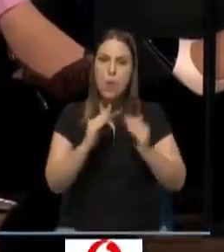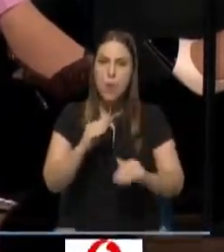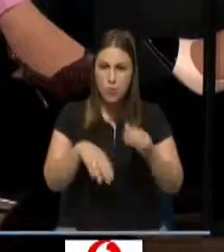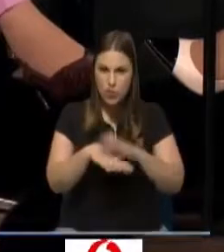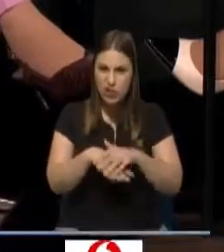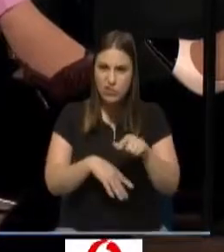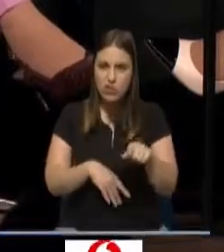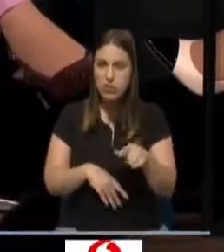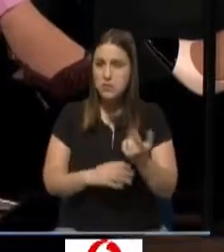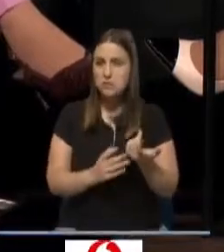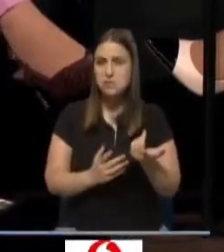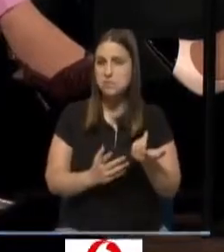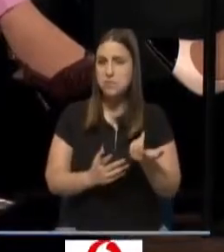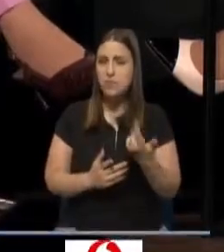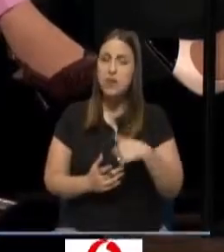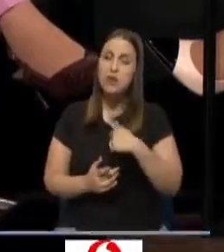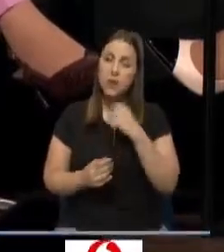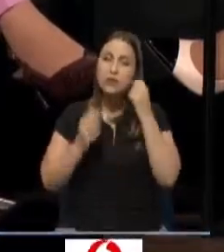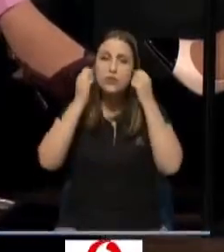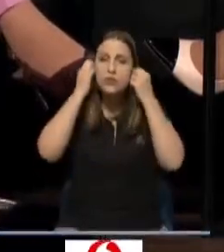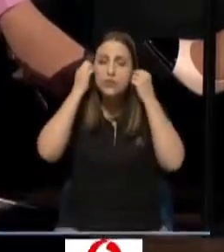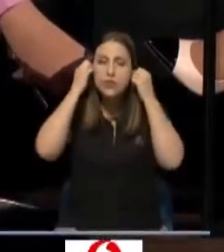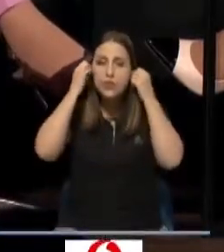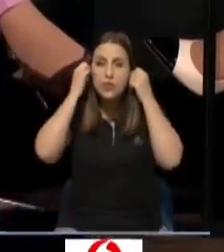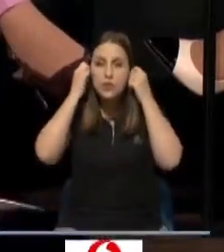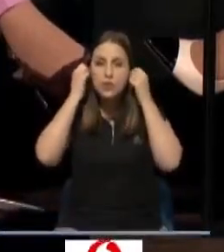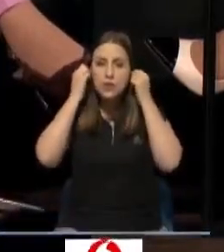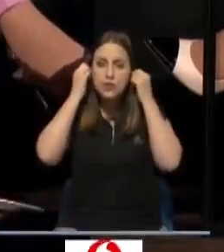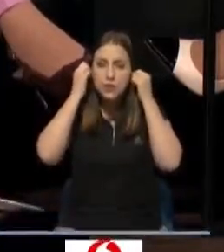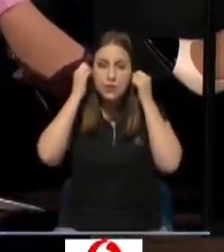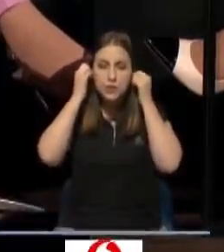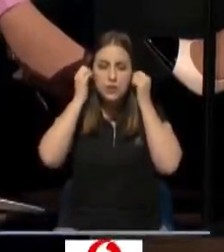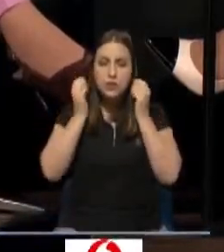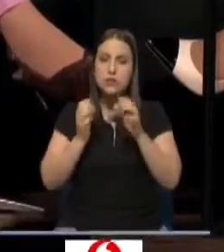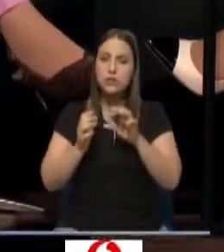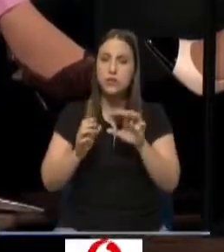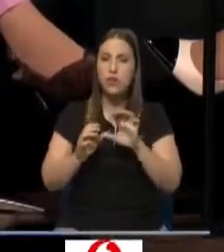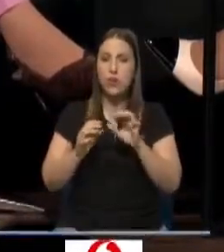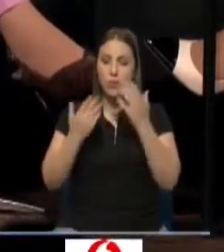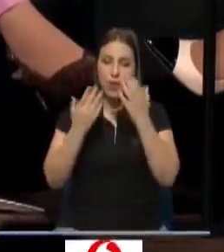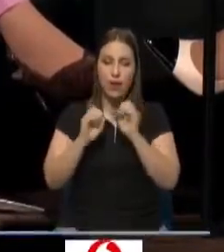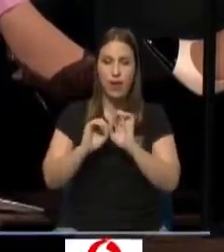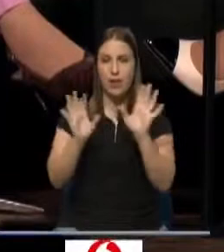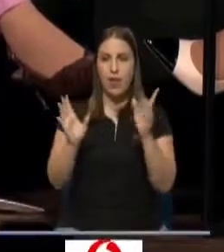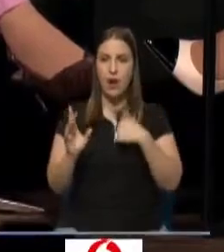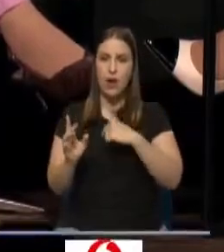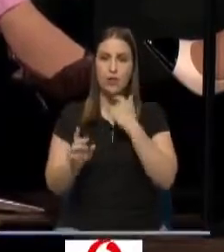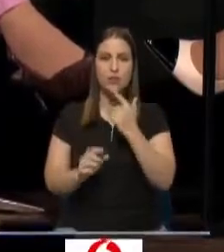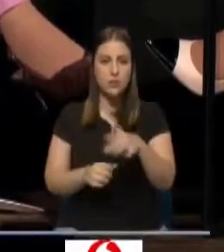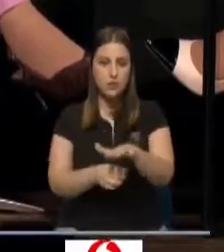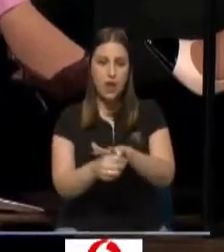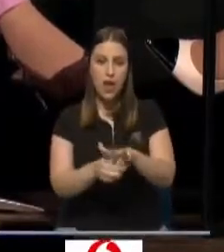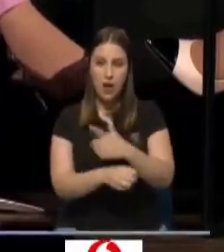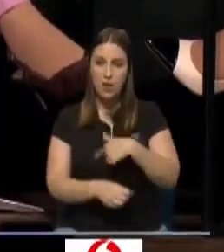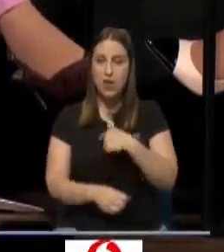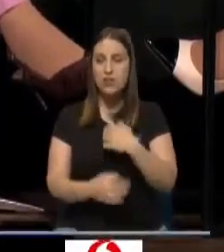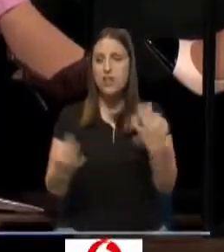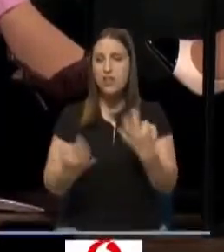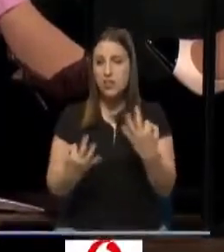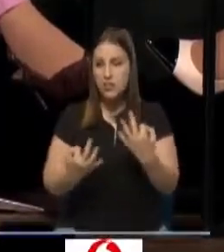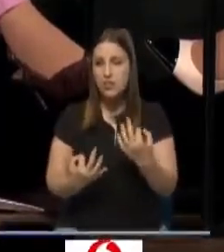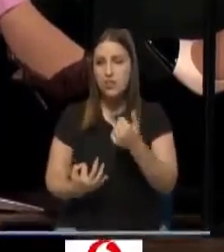prices are going to drop because of this. I think that we have, we've been very open and transparent by saying that our